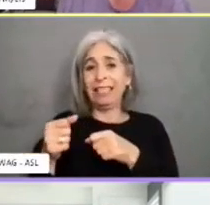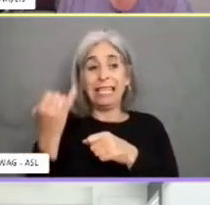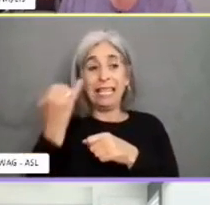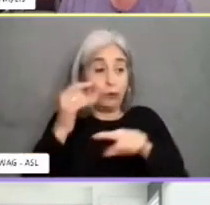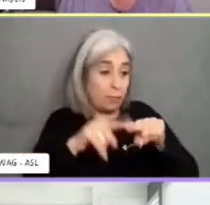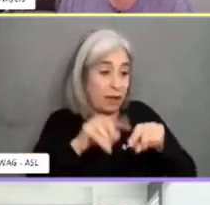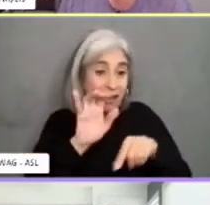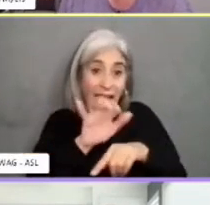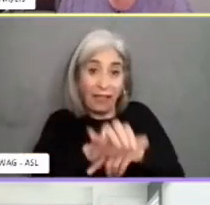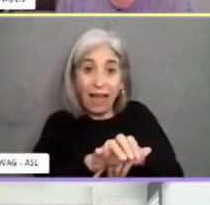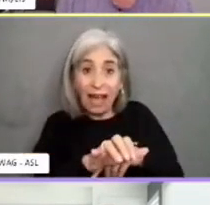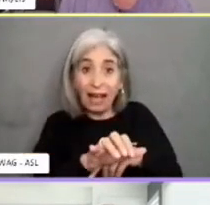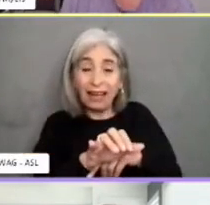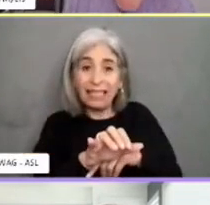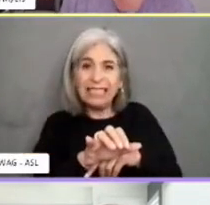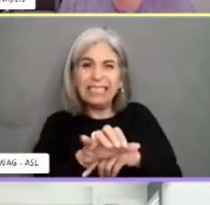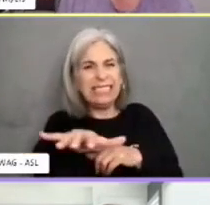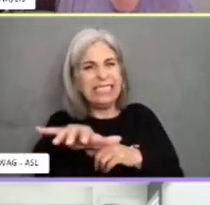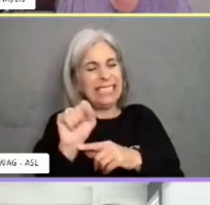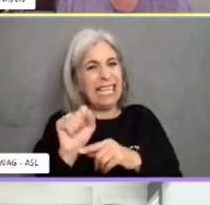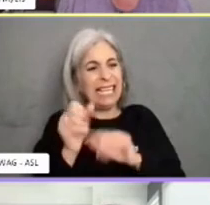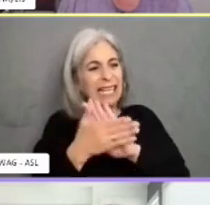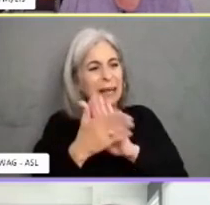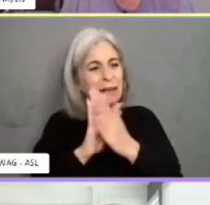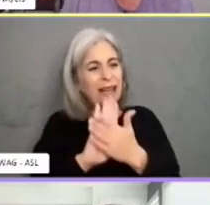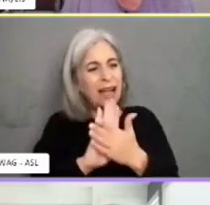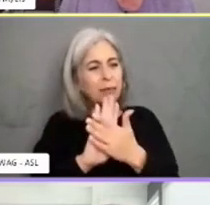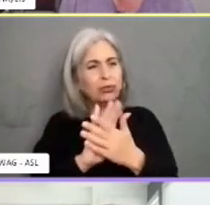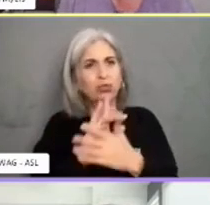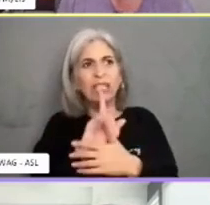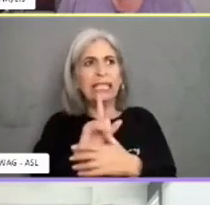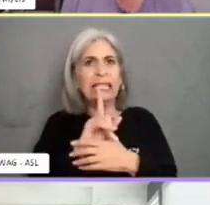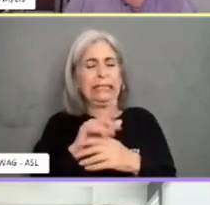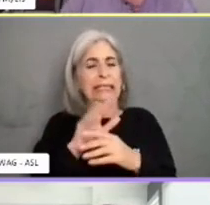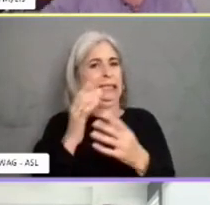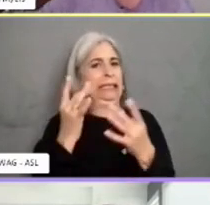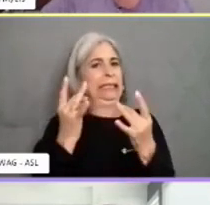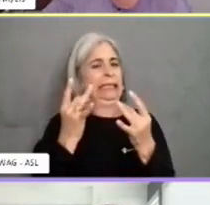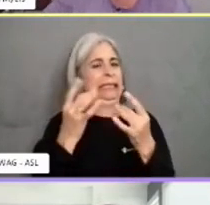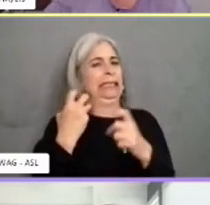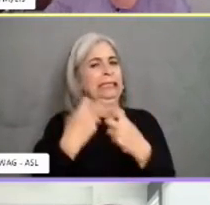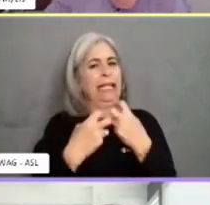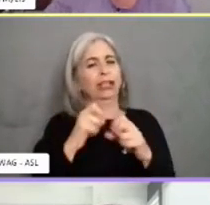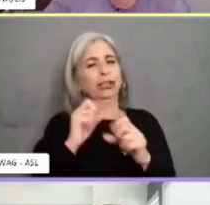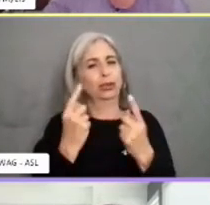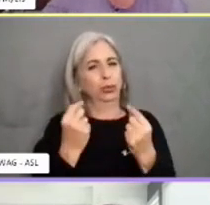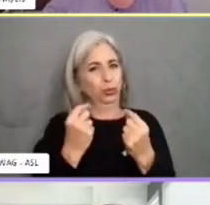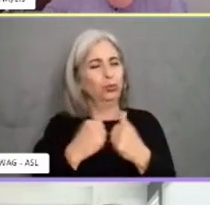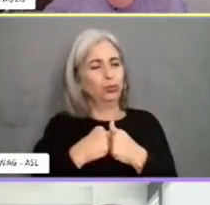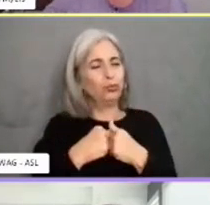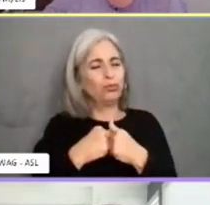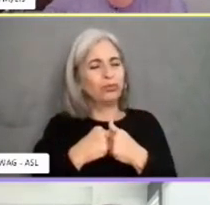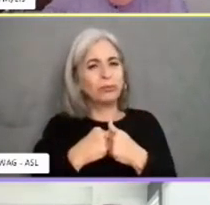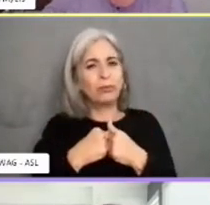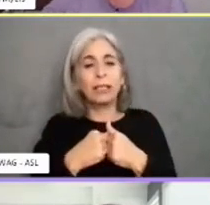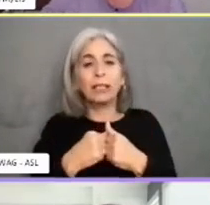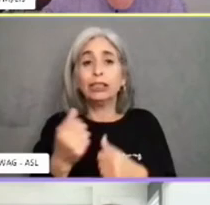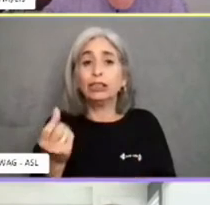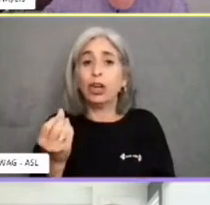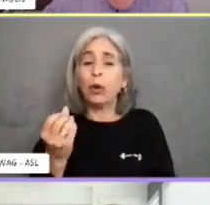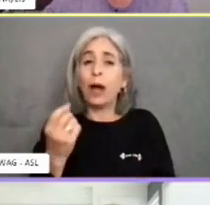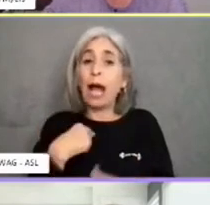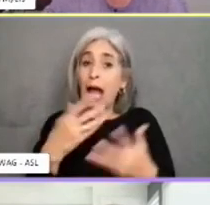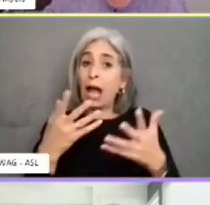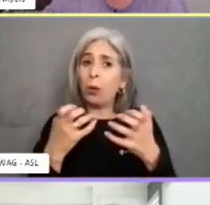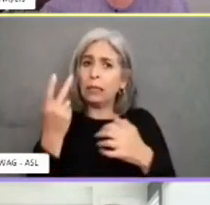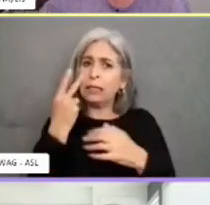that, yeah, it becomes very tricky, I think. So I would want to